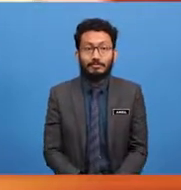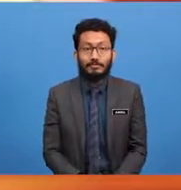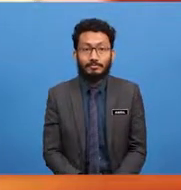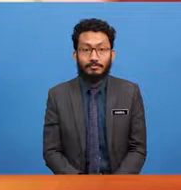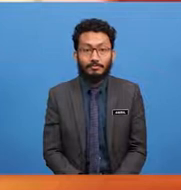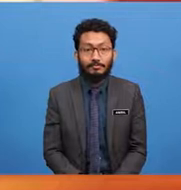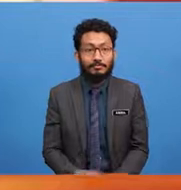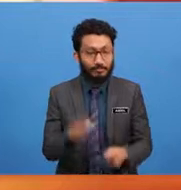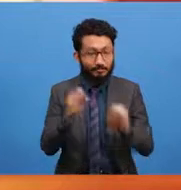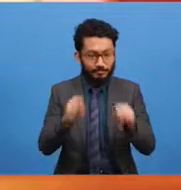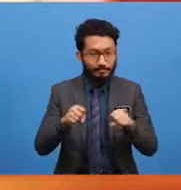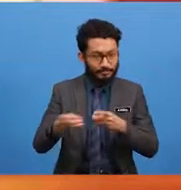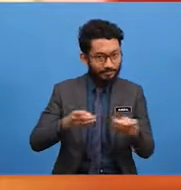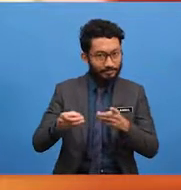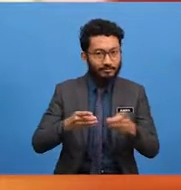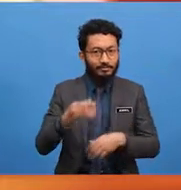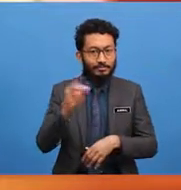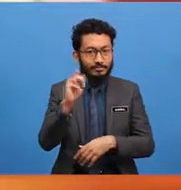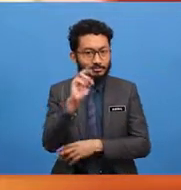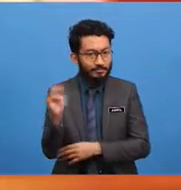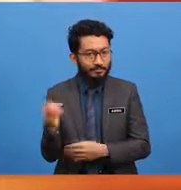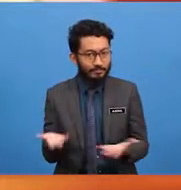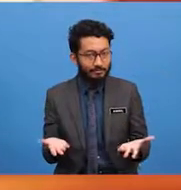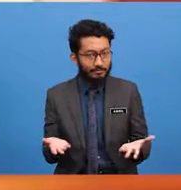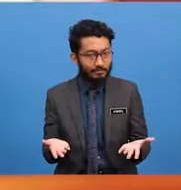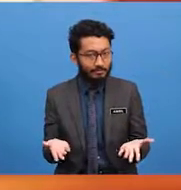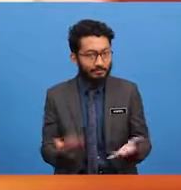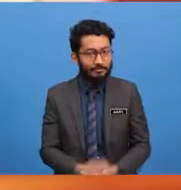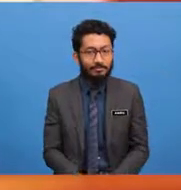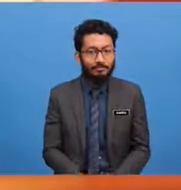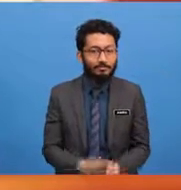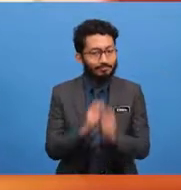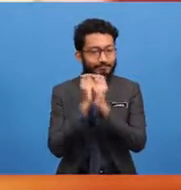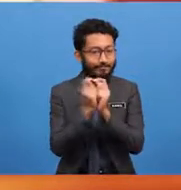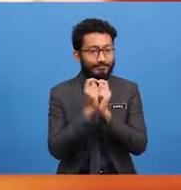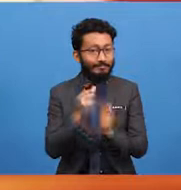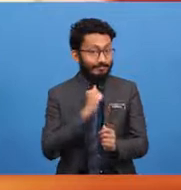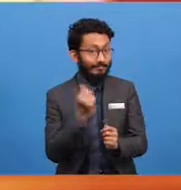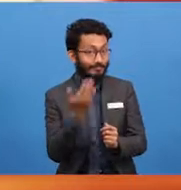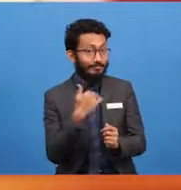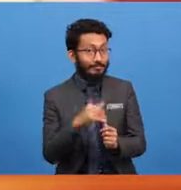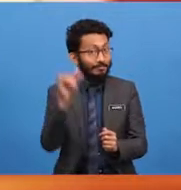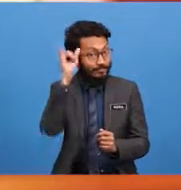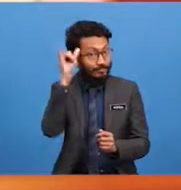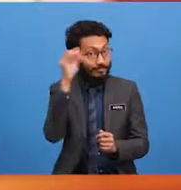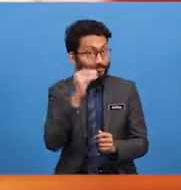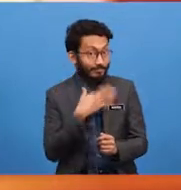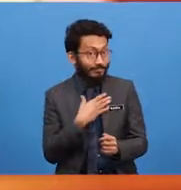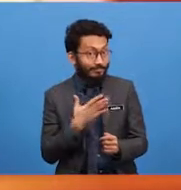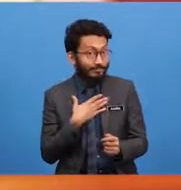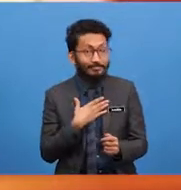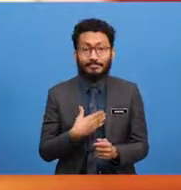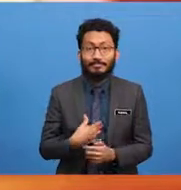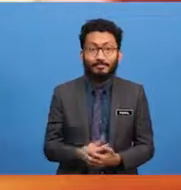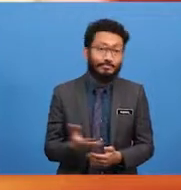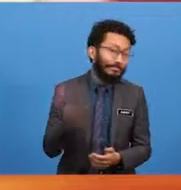Can you describe them? Stay tuned with me and Yolo, and let's